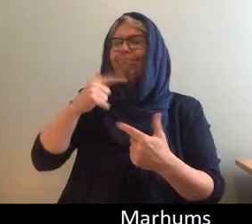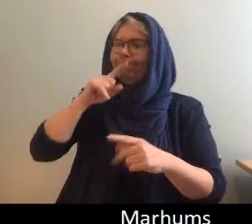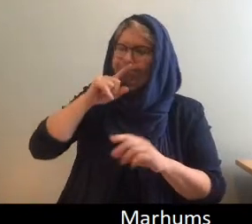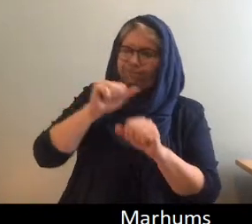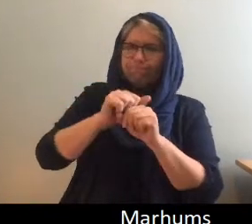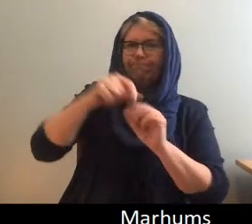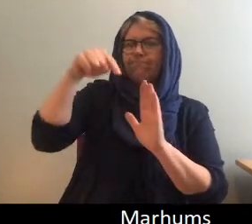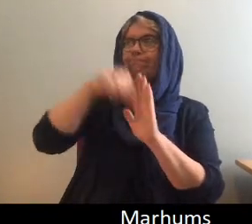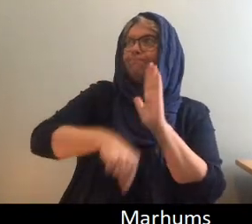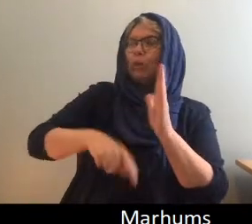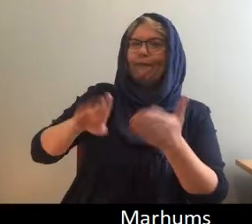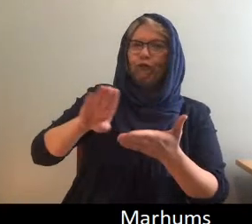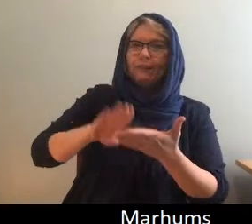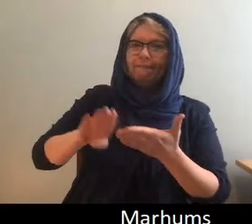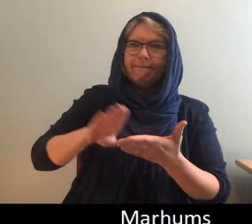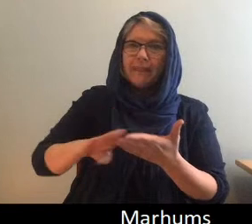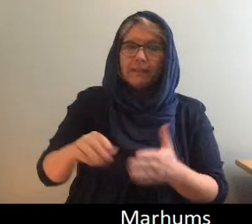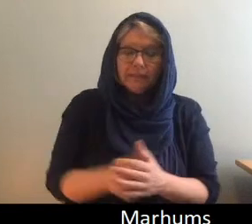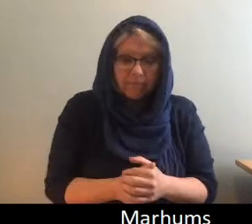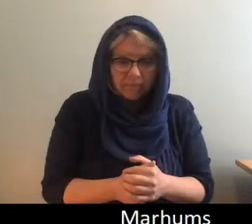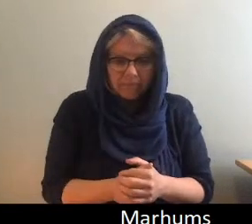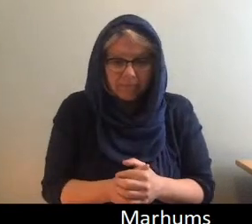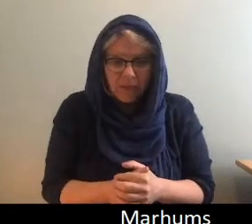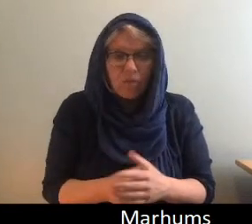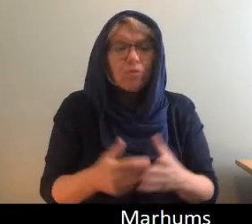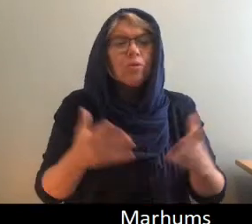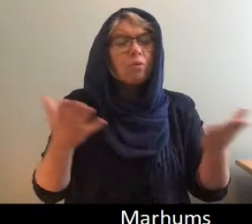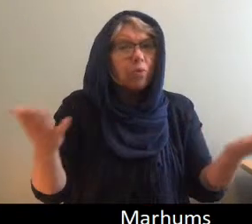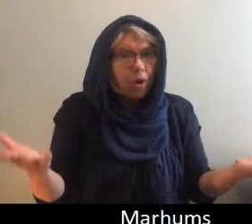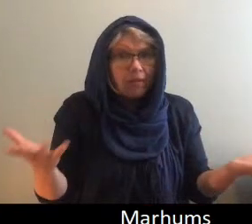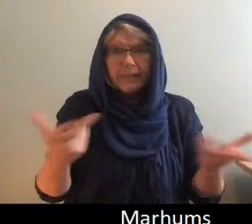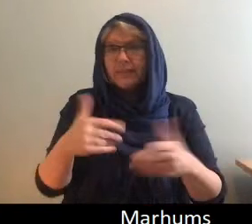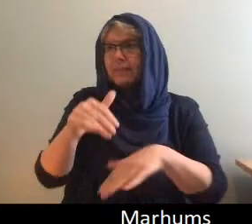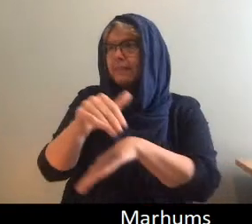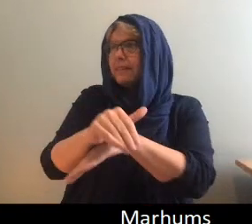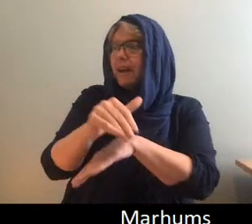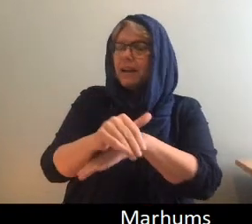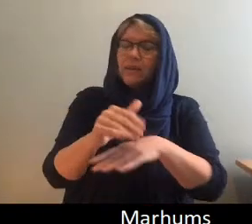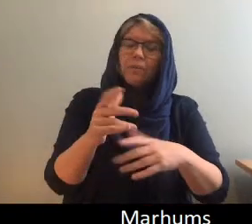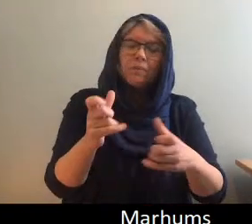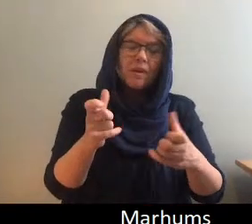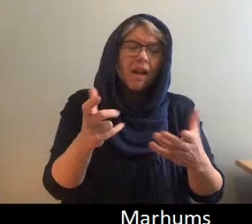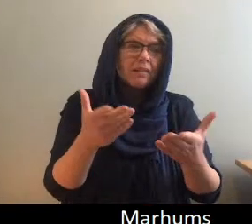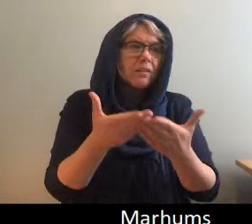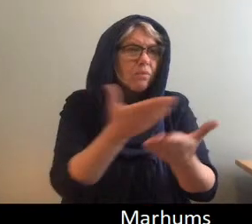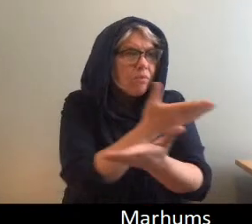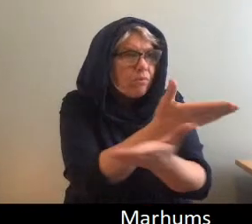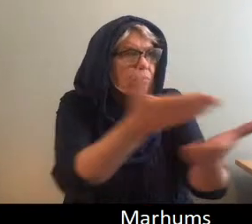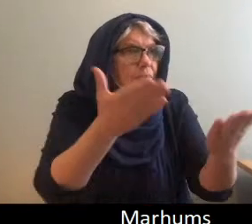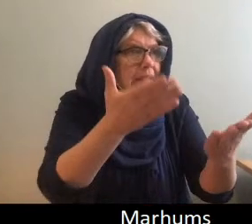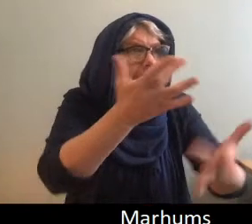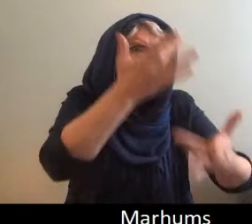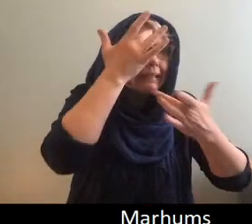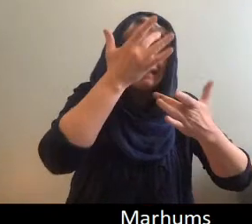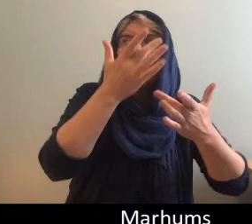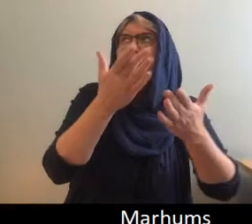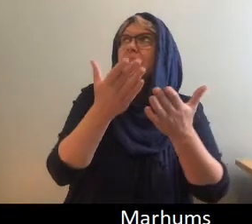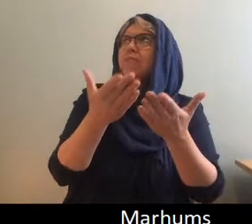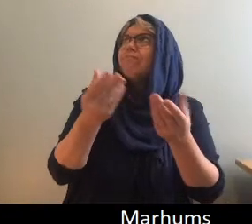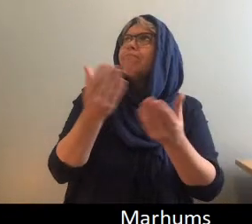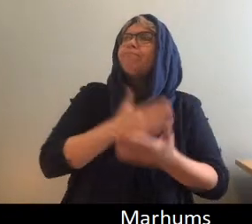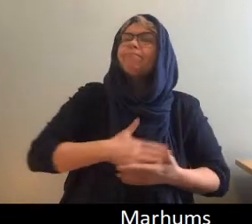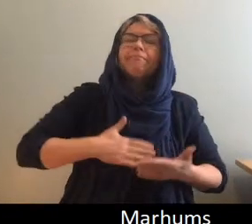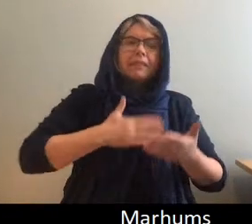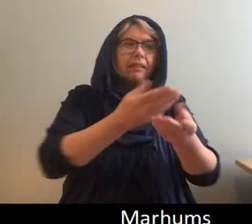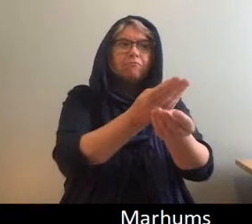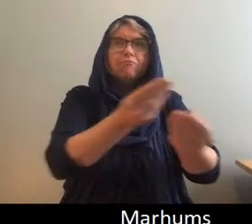Allah, our scholars, the ulama who are serving while the imam is in occultation, grant them a long and healthy life and safety in the service of the Ahlul Bayt